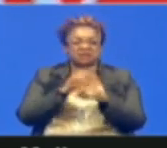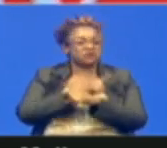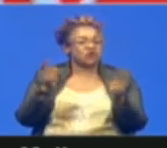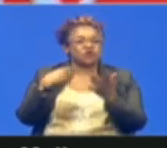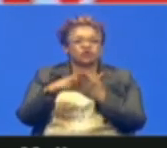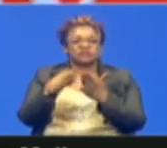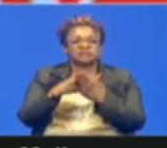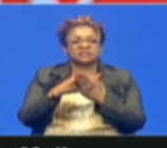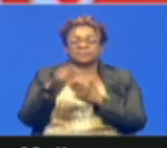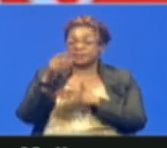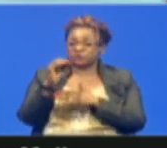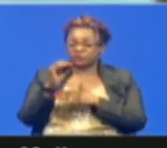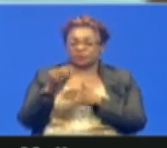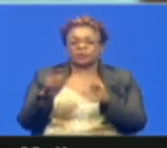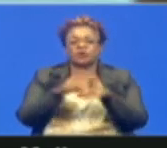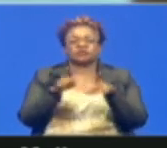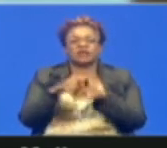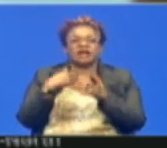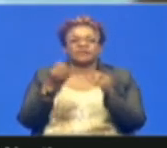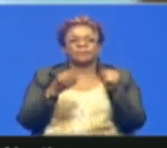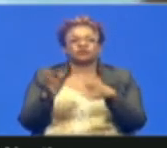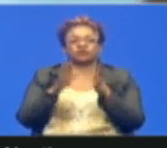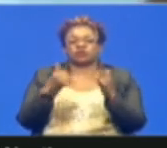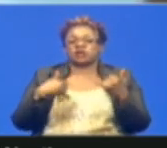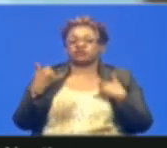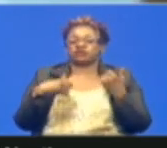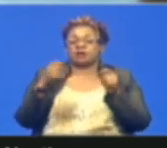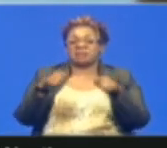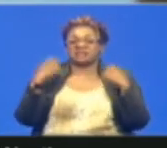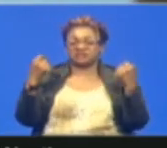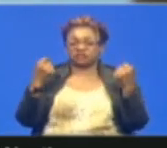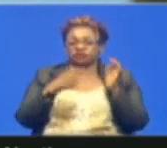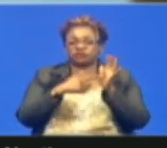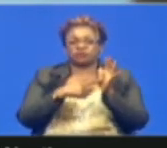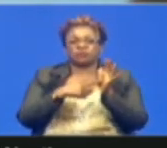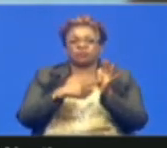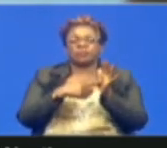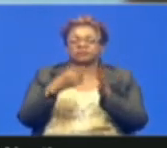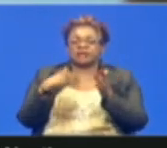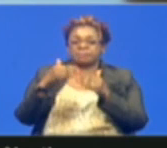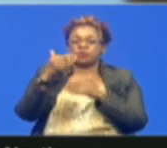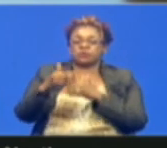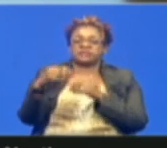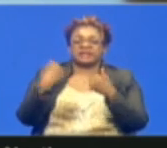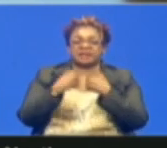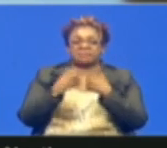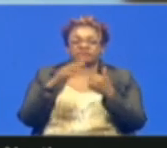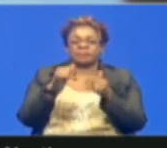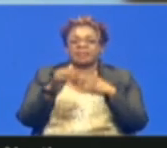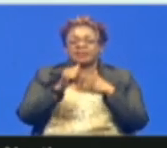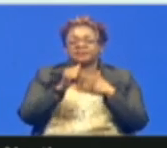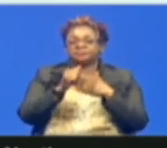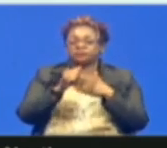cost. Subscribers will also have the opportunity to enjoy magazine shows, pre- and post-game analysis from leading football